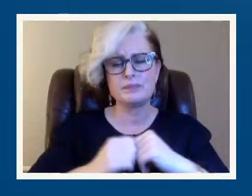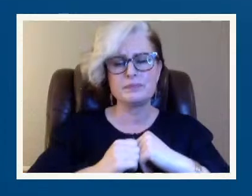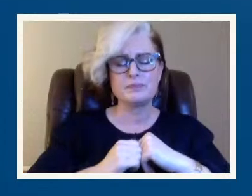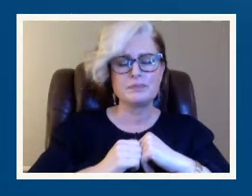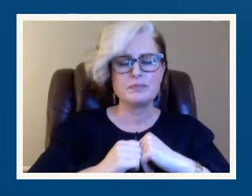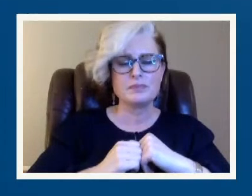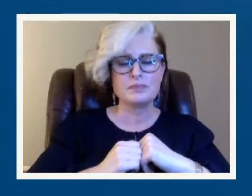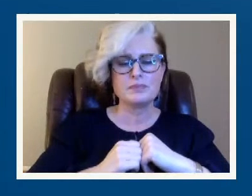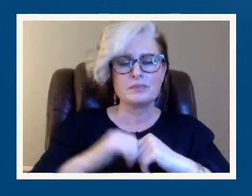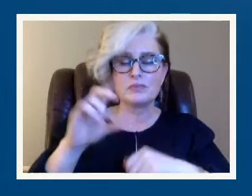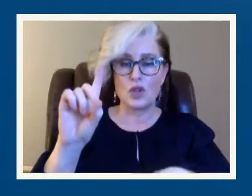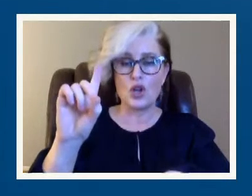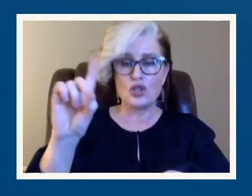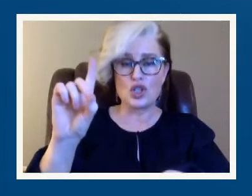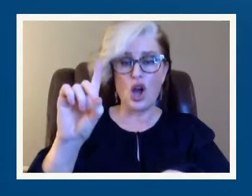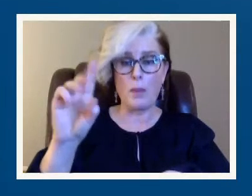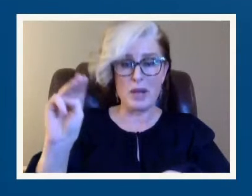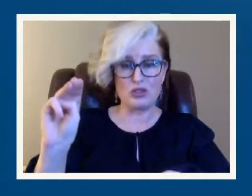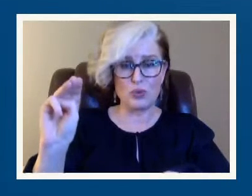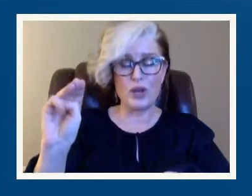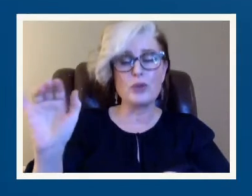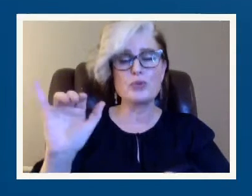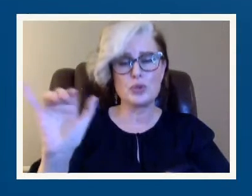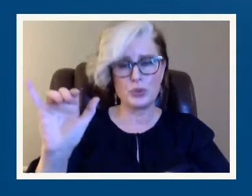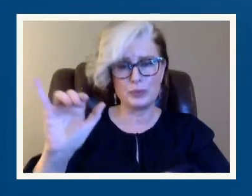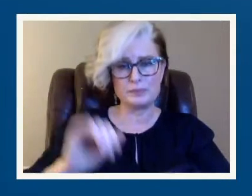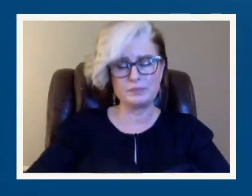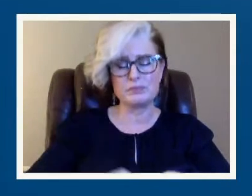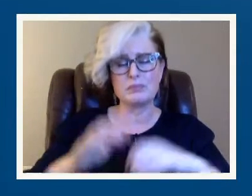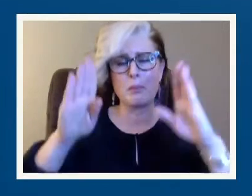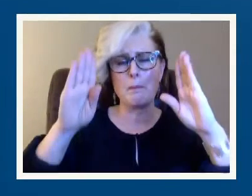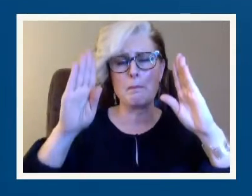And Doug Mastriano.